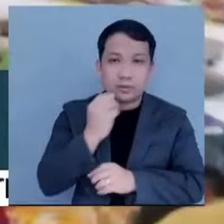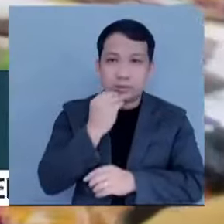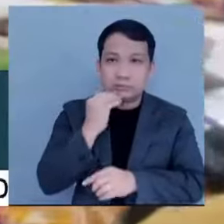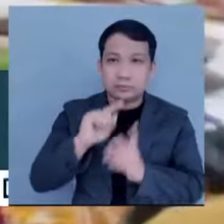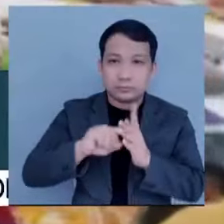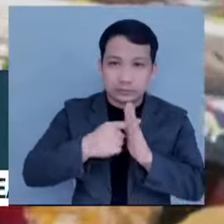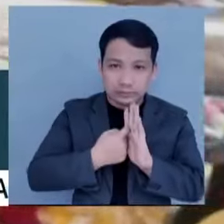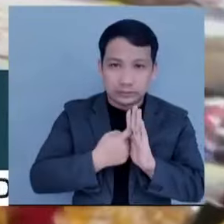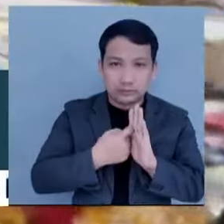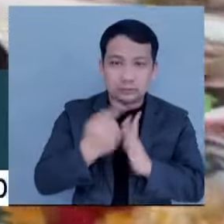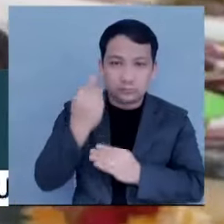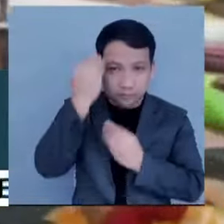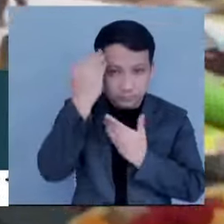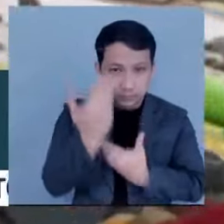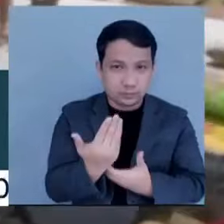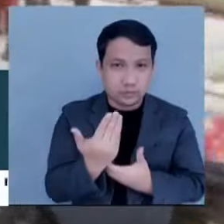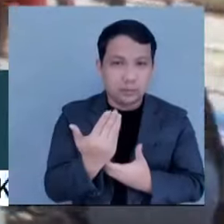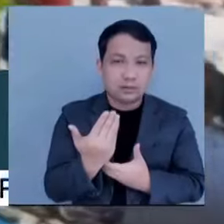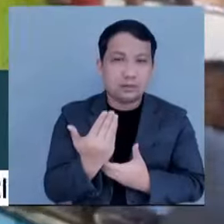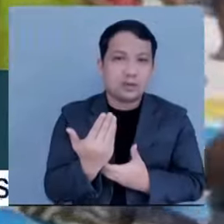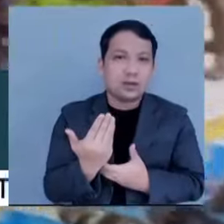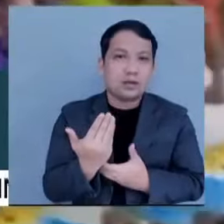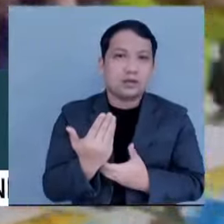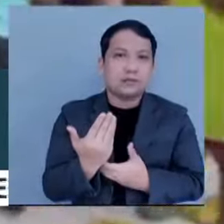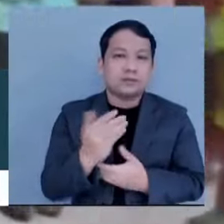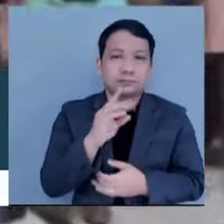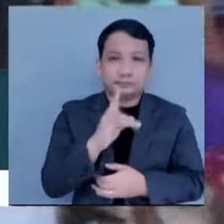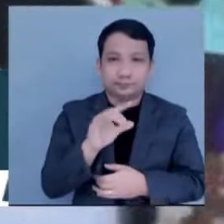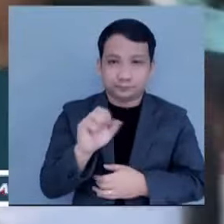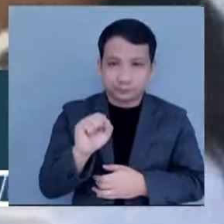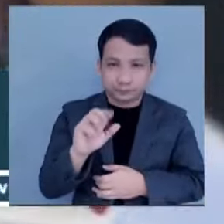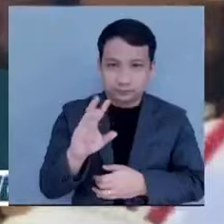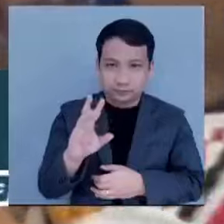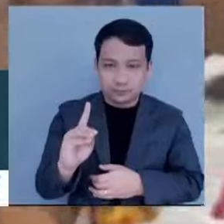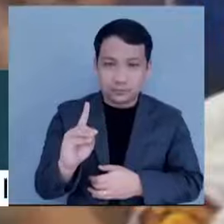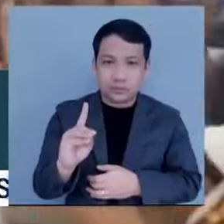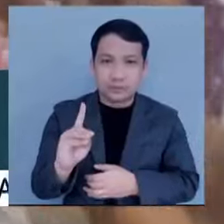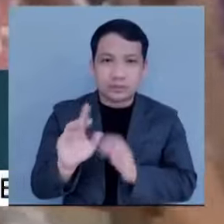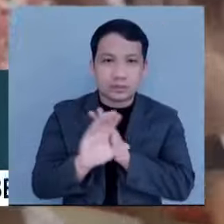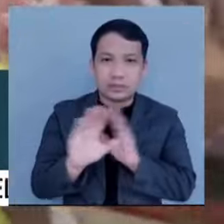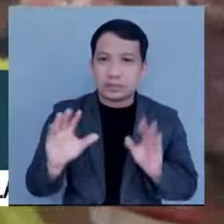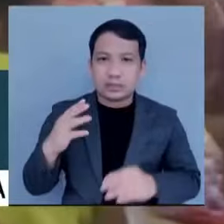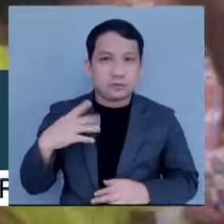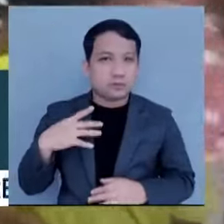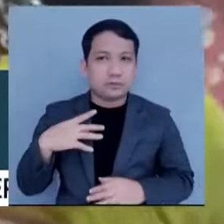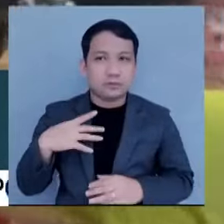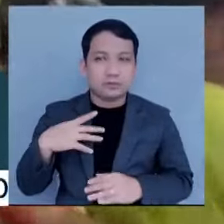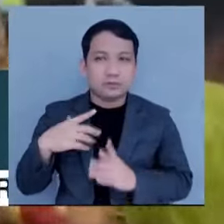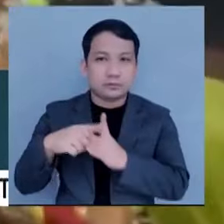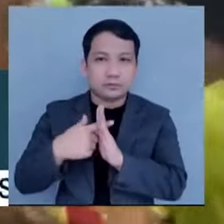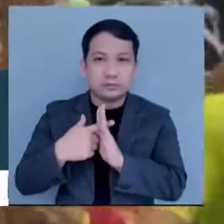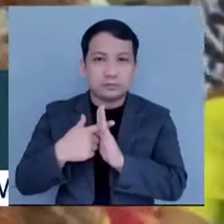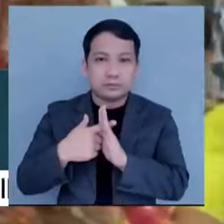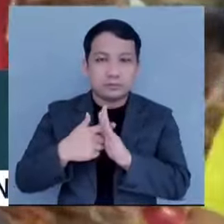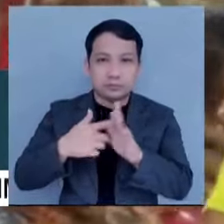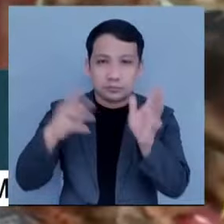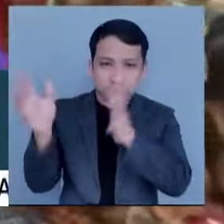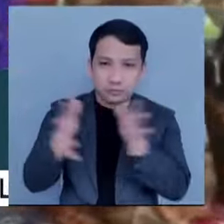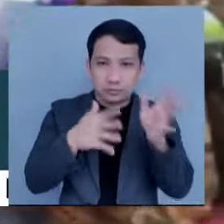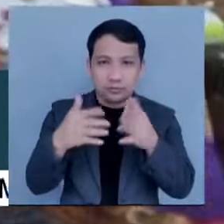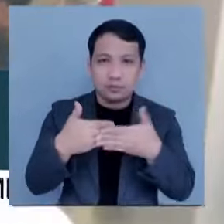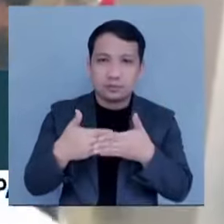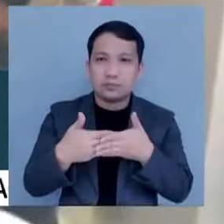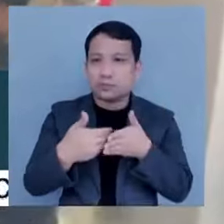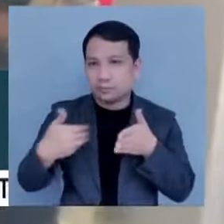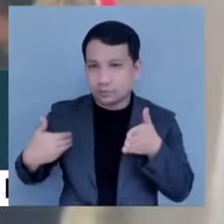we have to pre-position goods. In DSWD, the paradigm is we don't wait for the calamity to strike, but rather we have a program called Buong